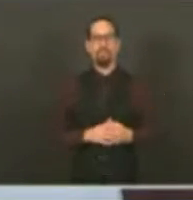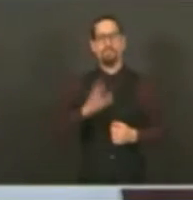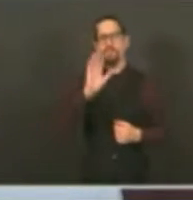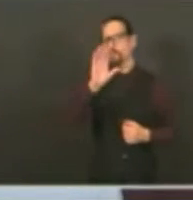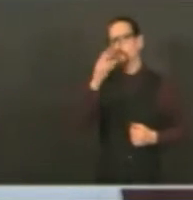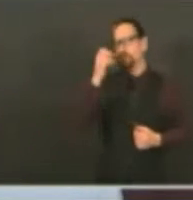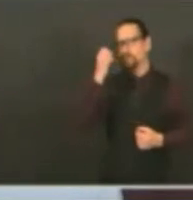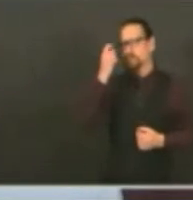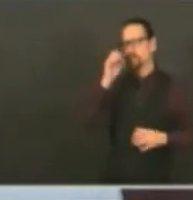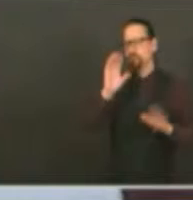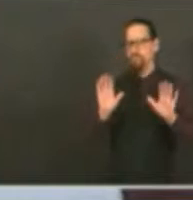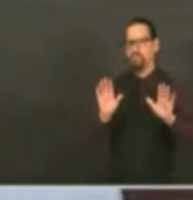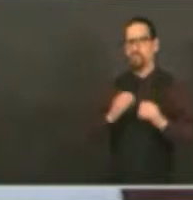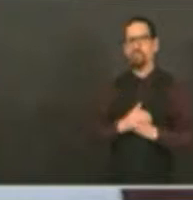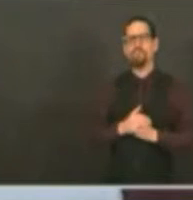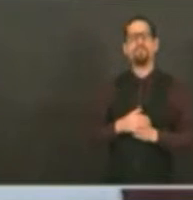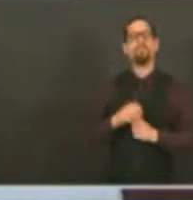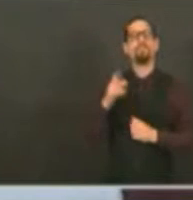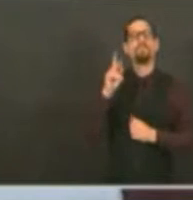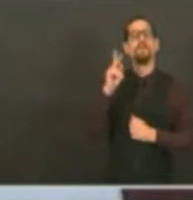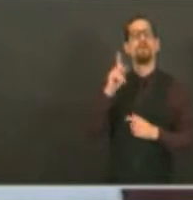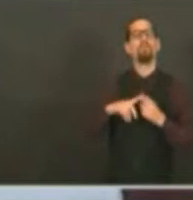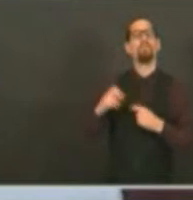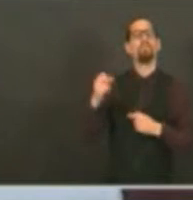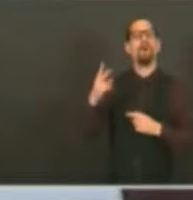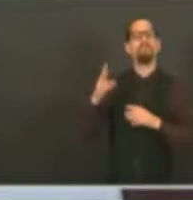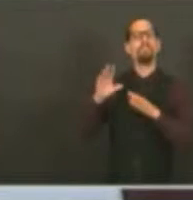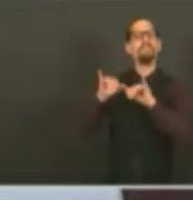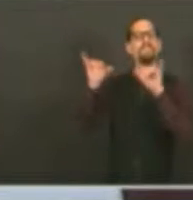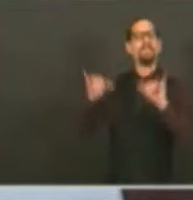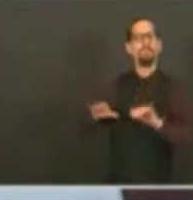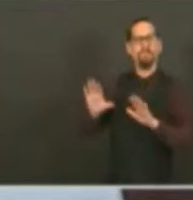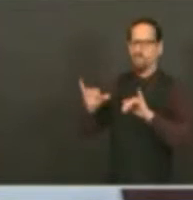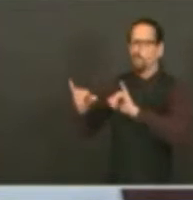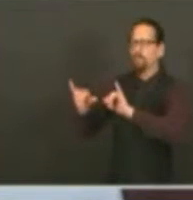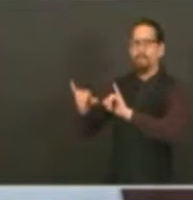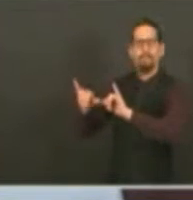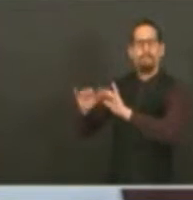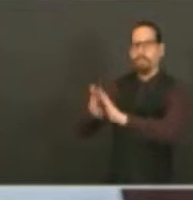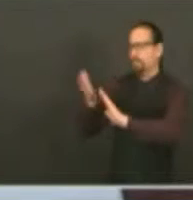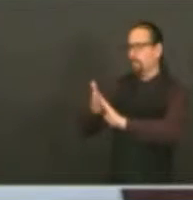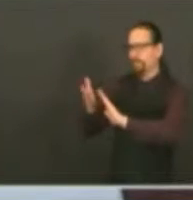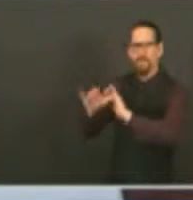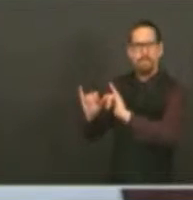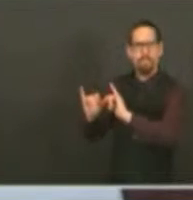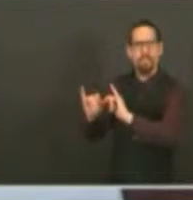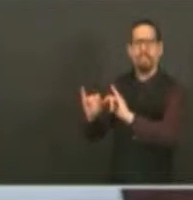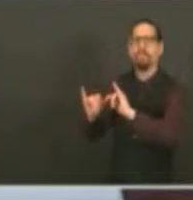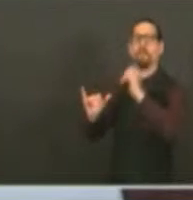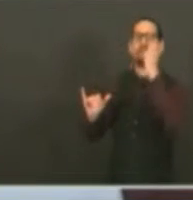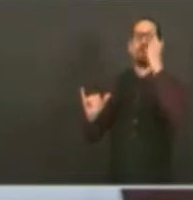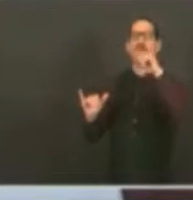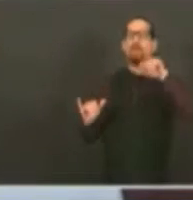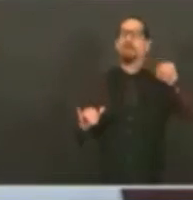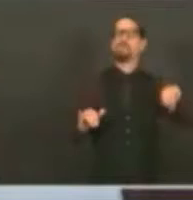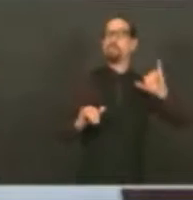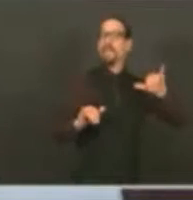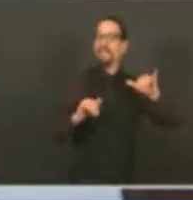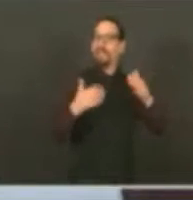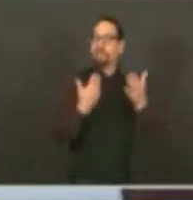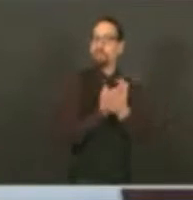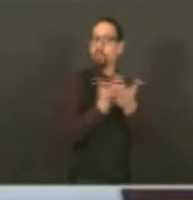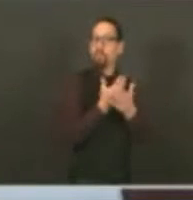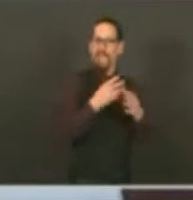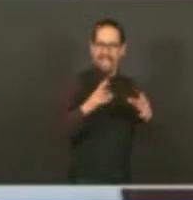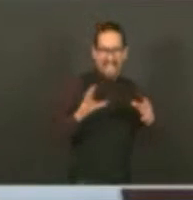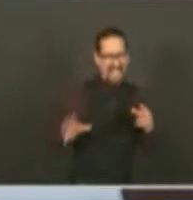testing system. It's in addition to that, so we can detect cases quickly. In the meantime,